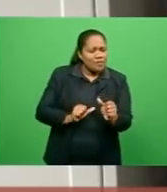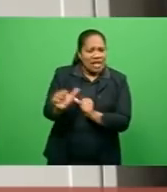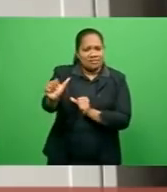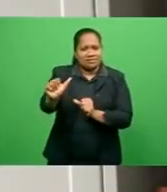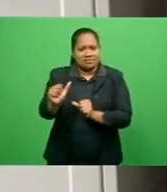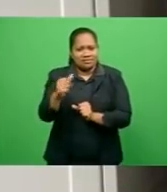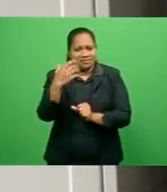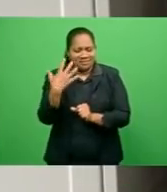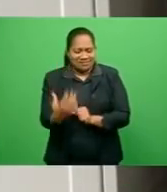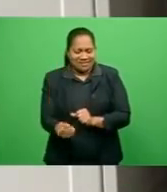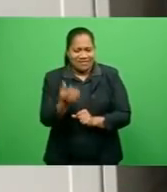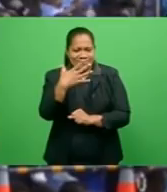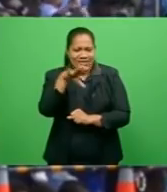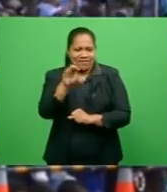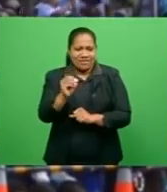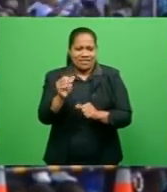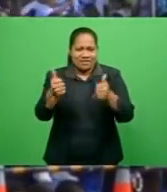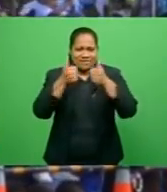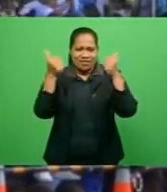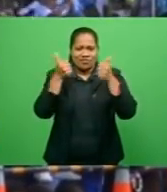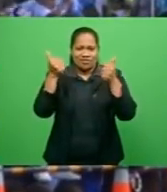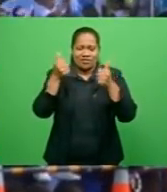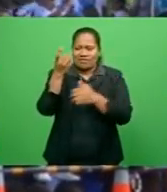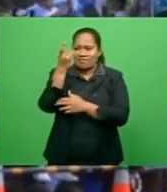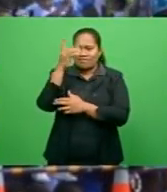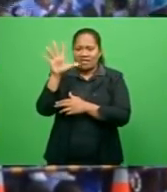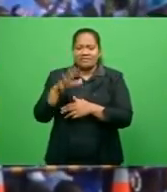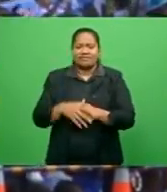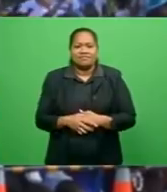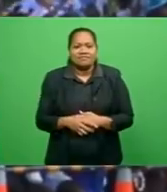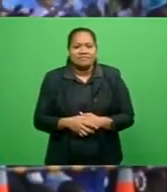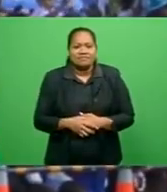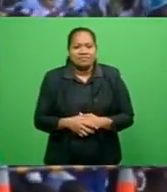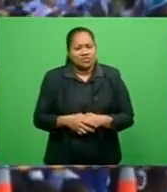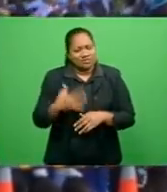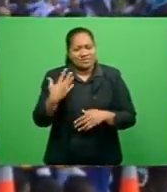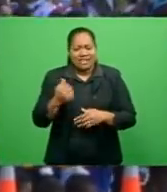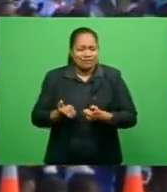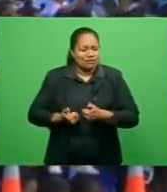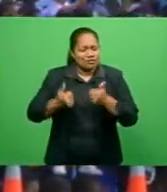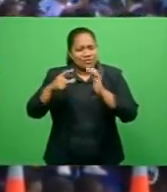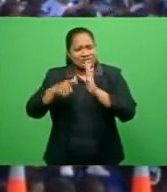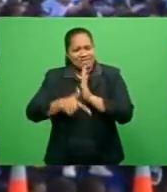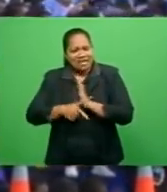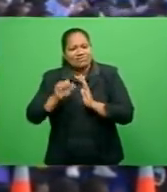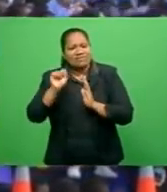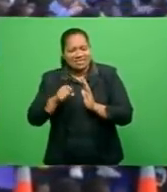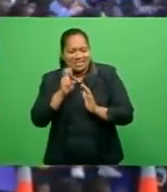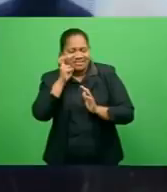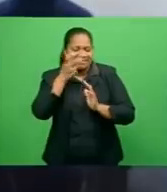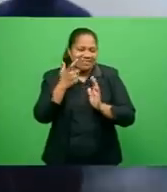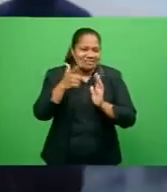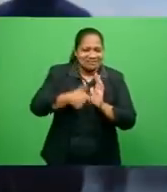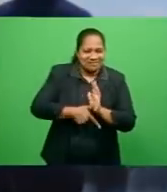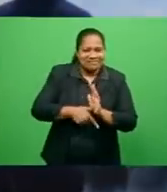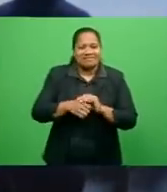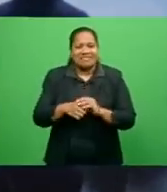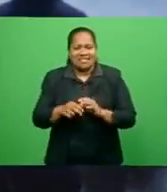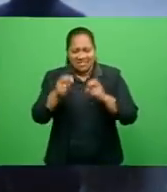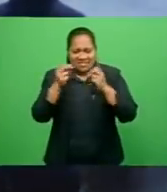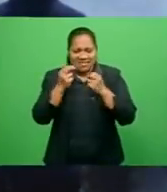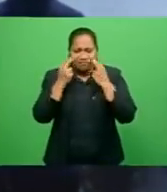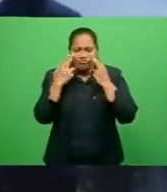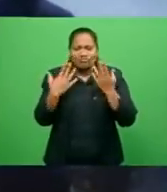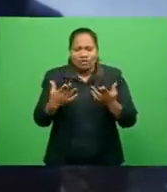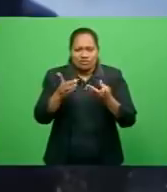anniversary of your independence. We have worked shoulder to shoulder in good times as well as in tough times, in the wake of natural disasters